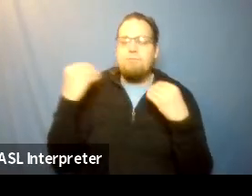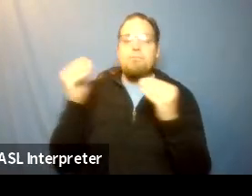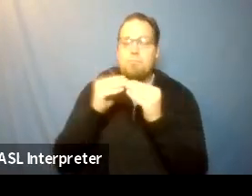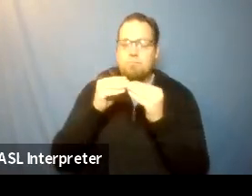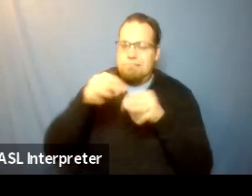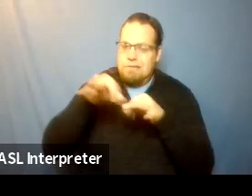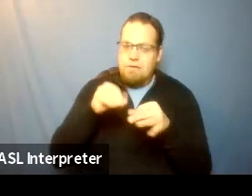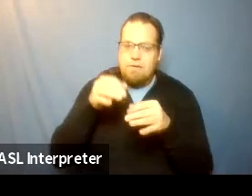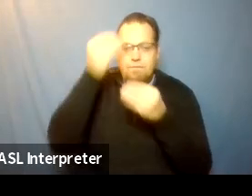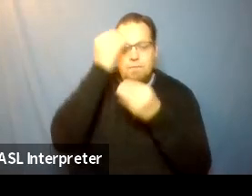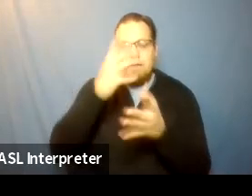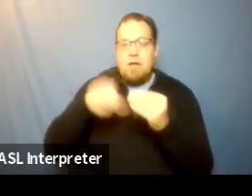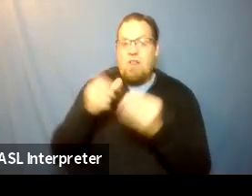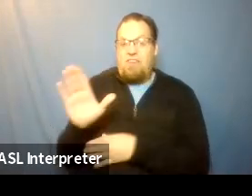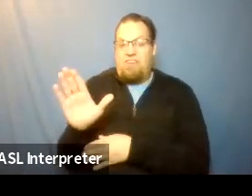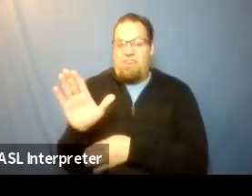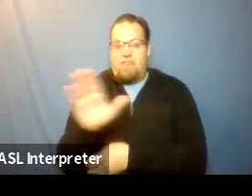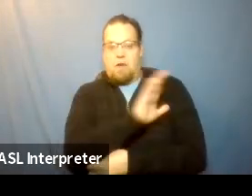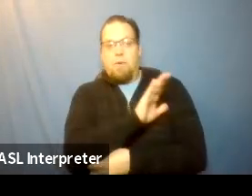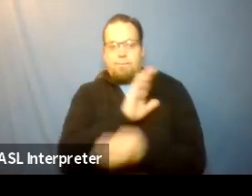their building.